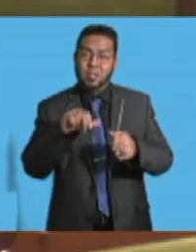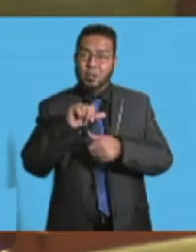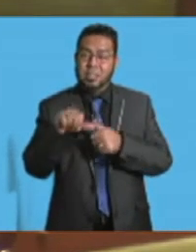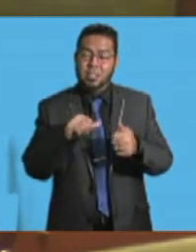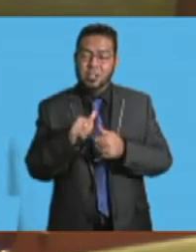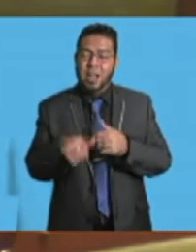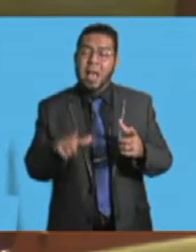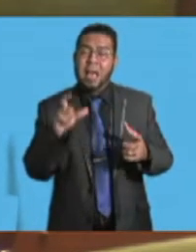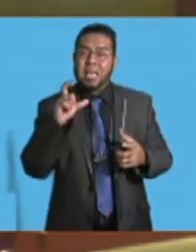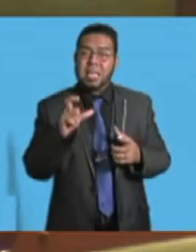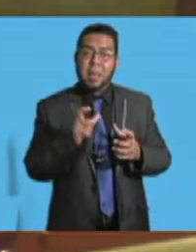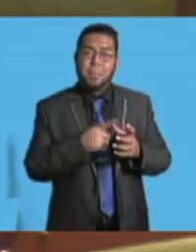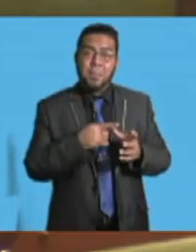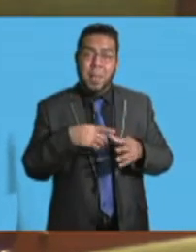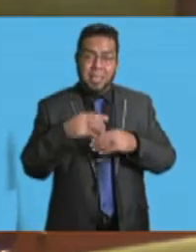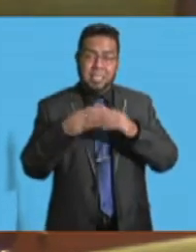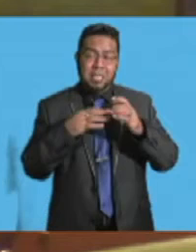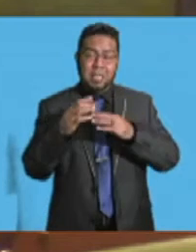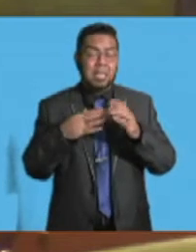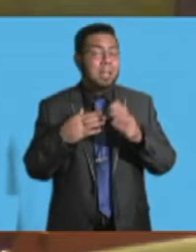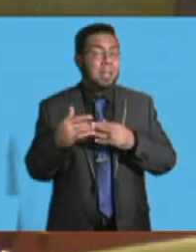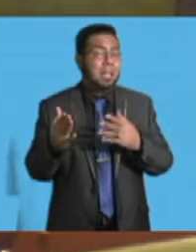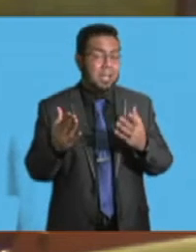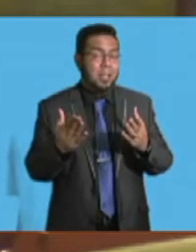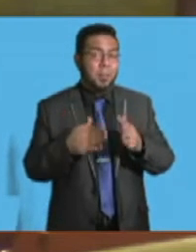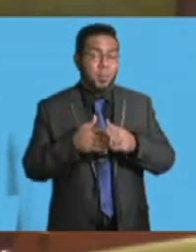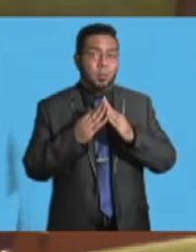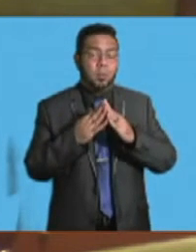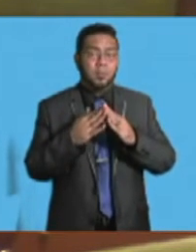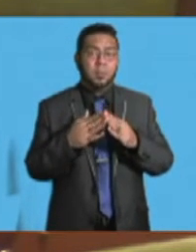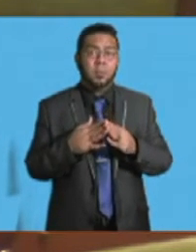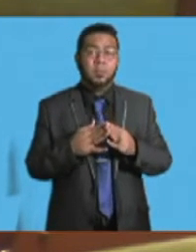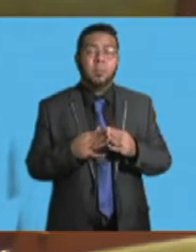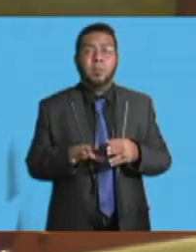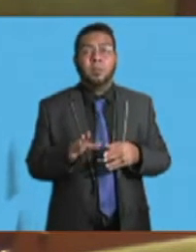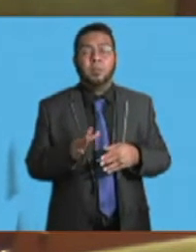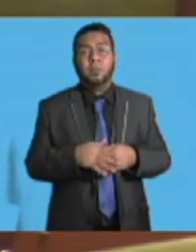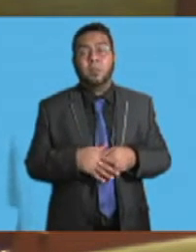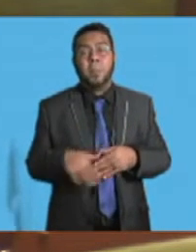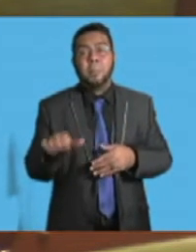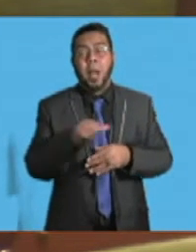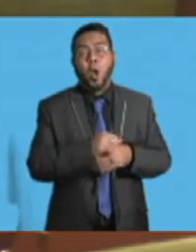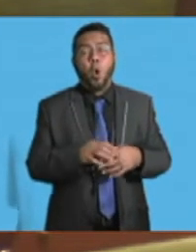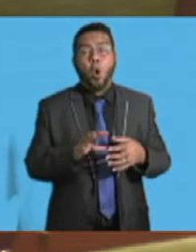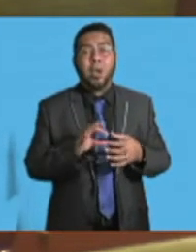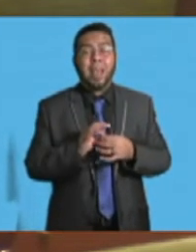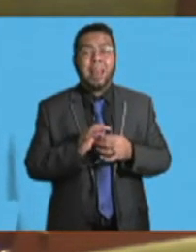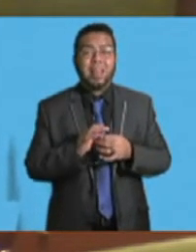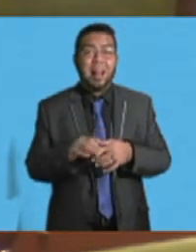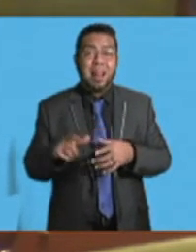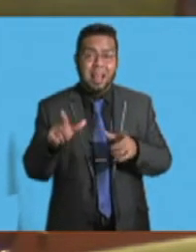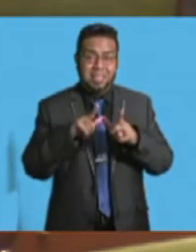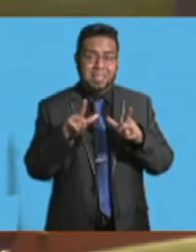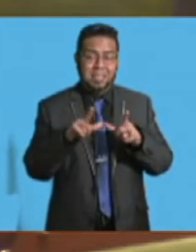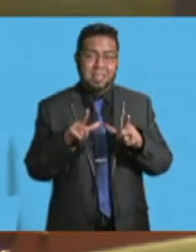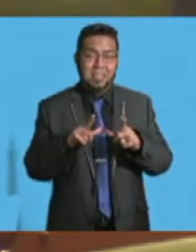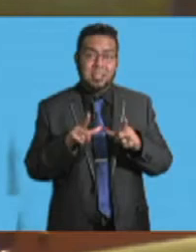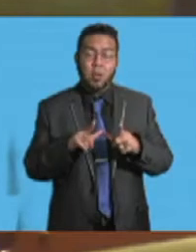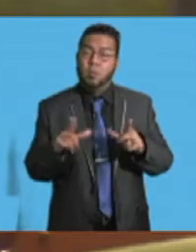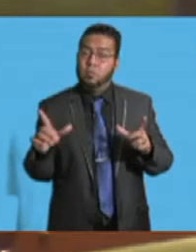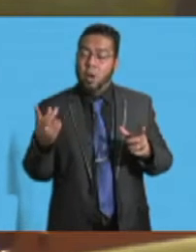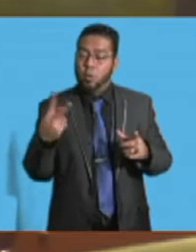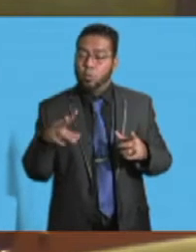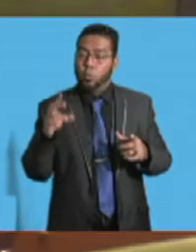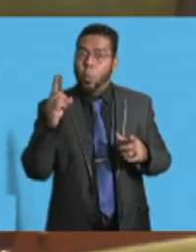capacity building of cocoa farmers, assistance to acquire bio-grow organic licenses, rehabilitation of the 120 hectares